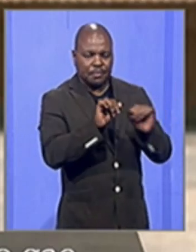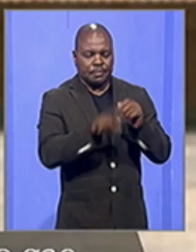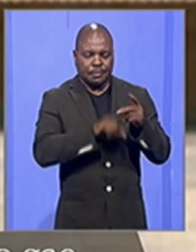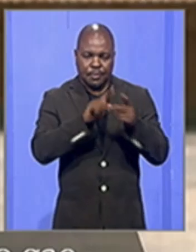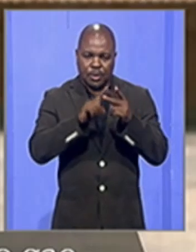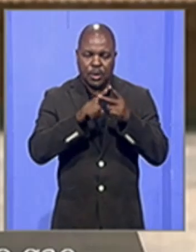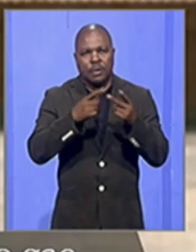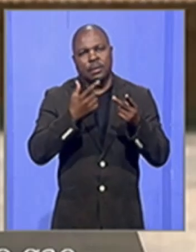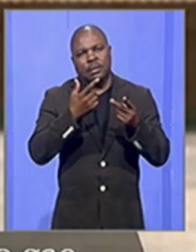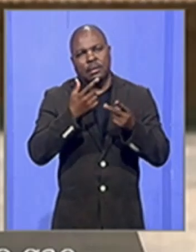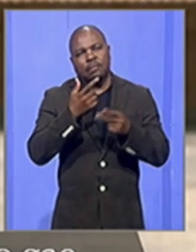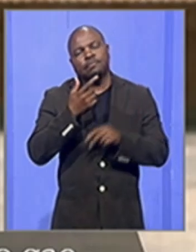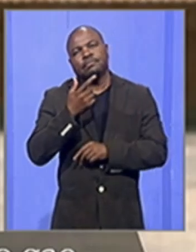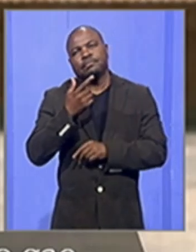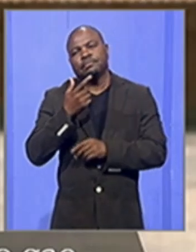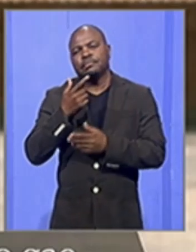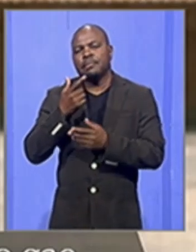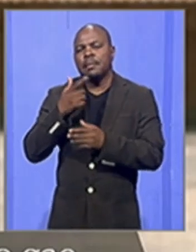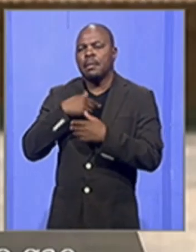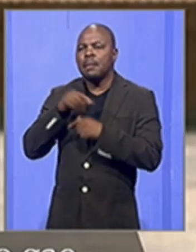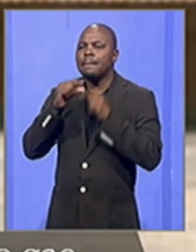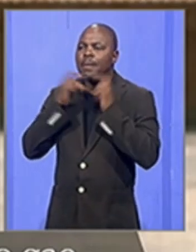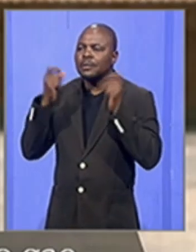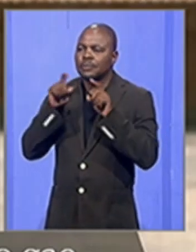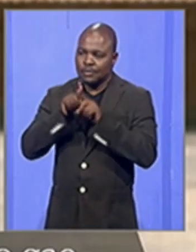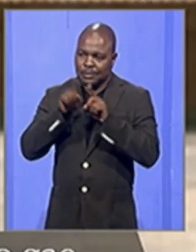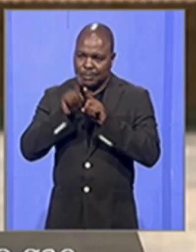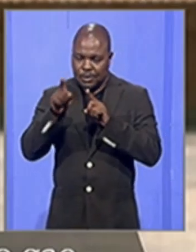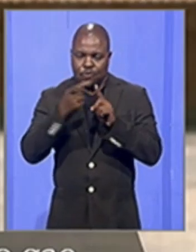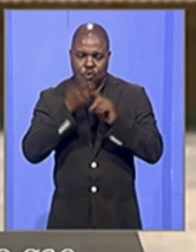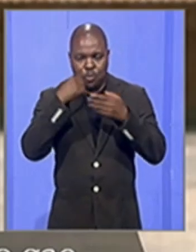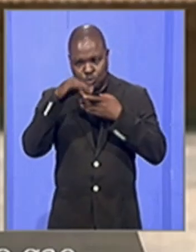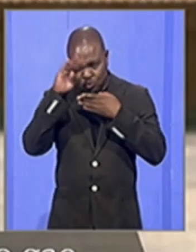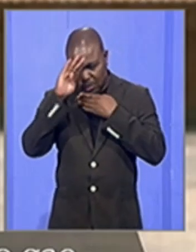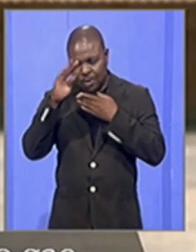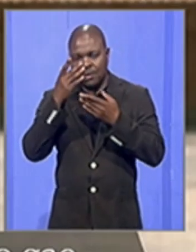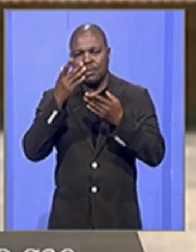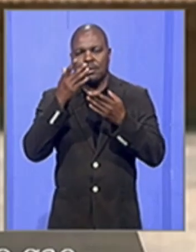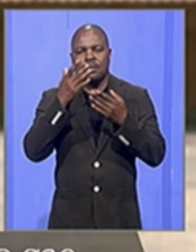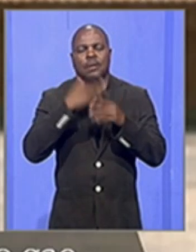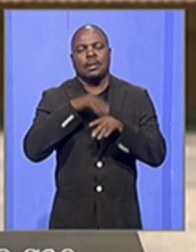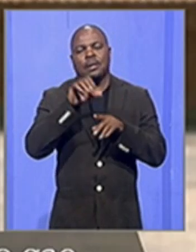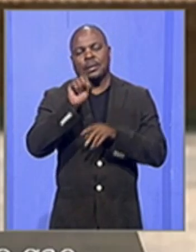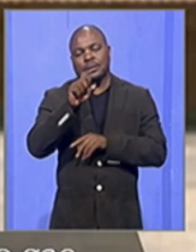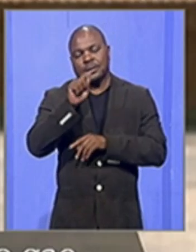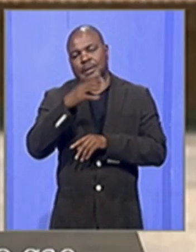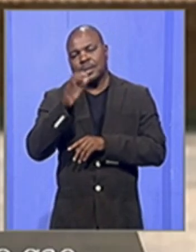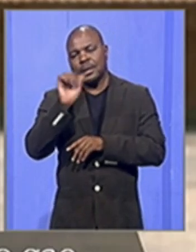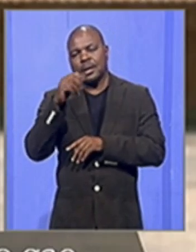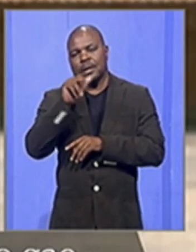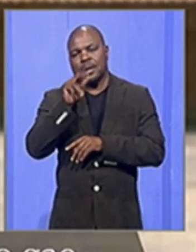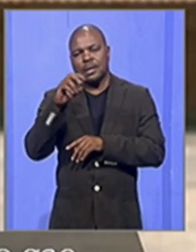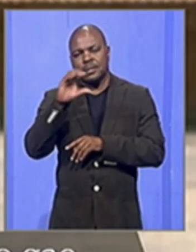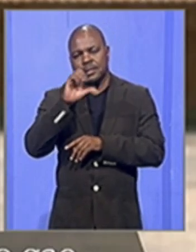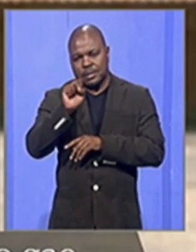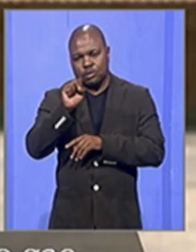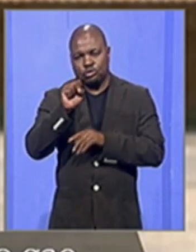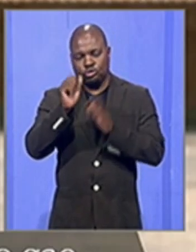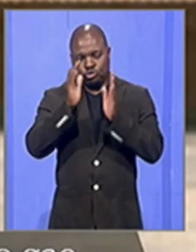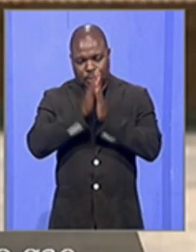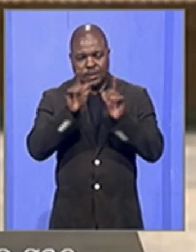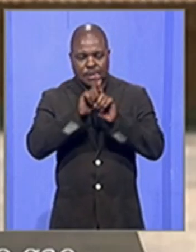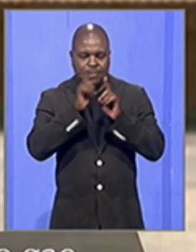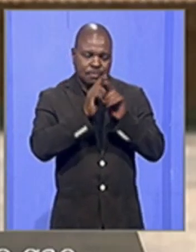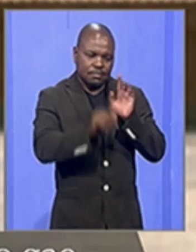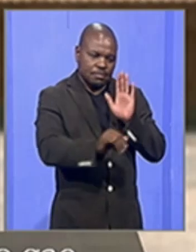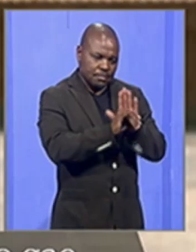with the assistance of the pastors from Botswana of the St. Agnes Church. We